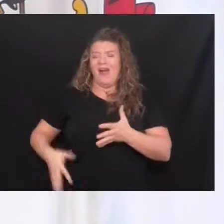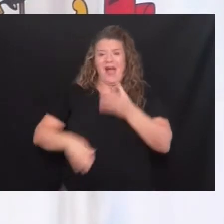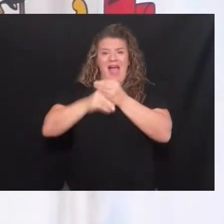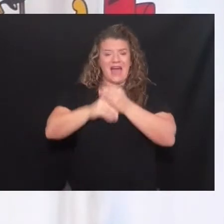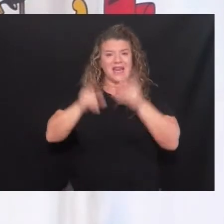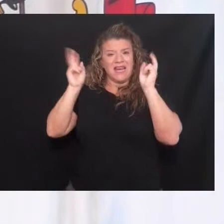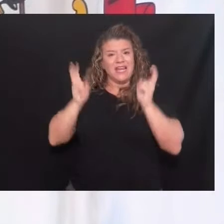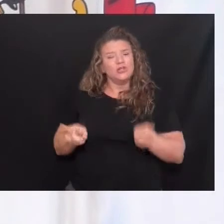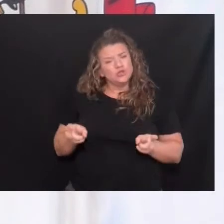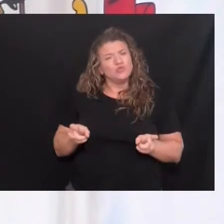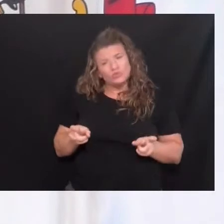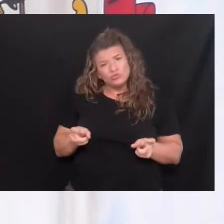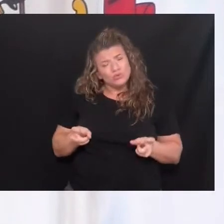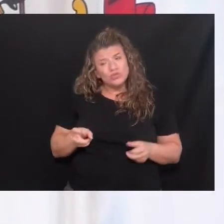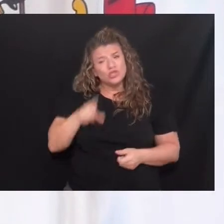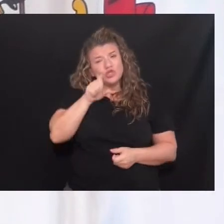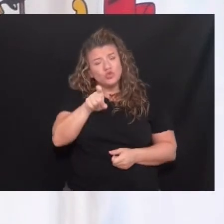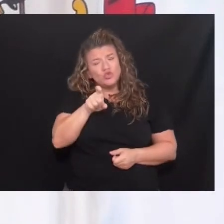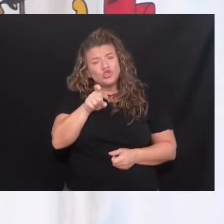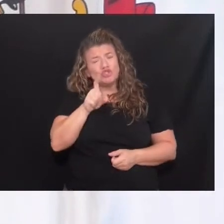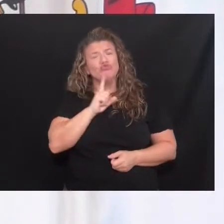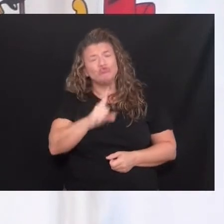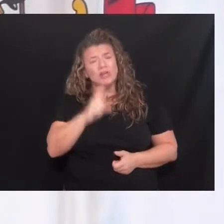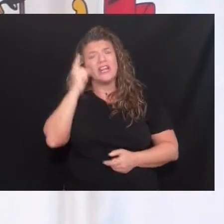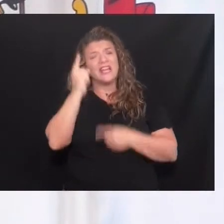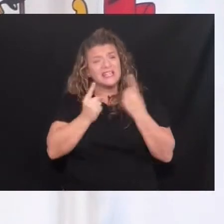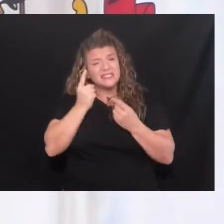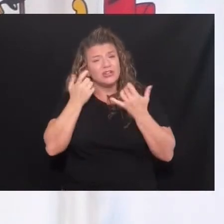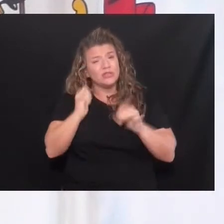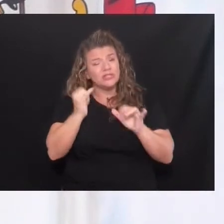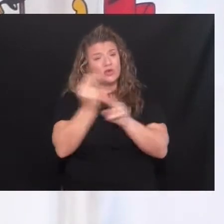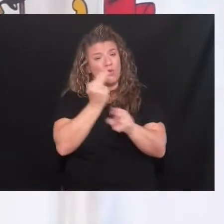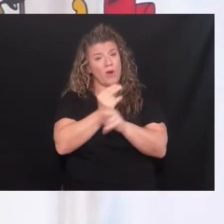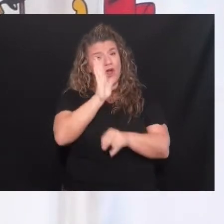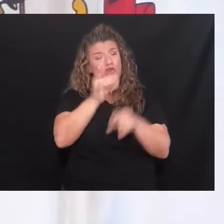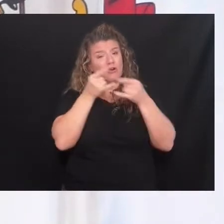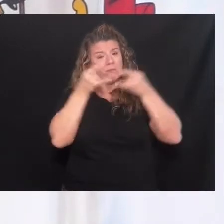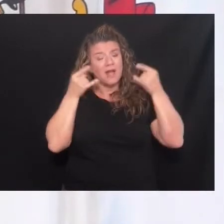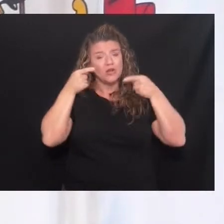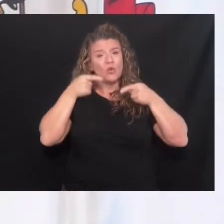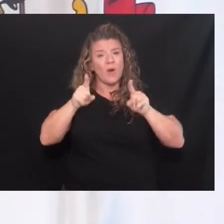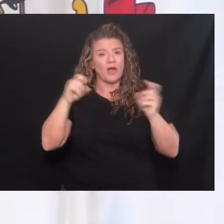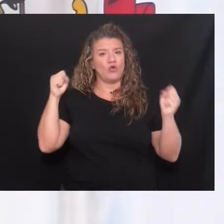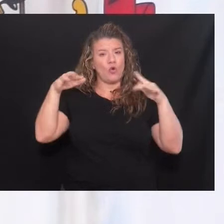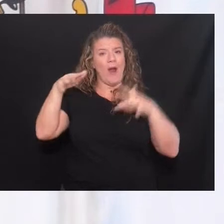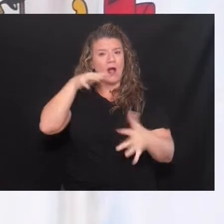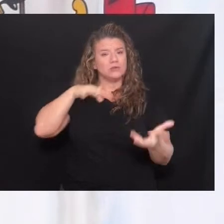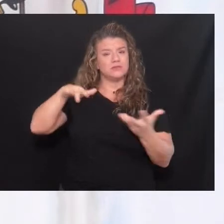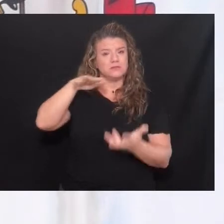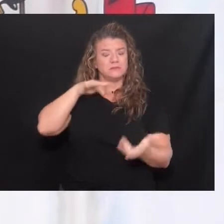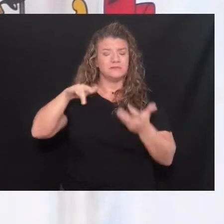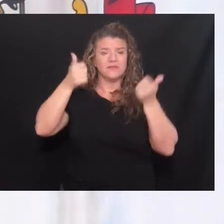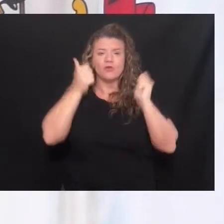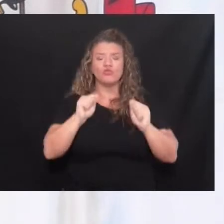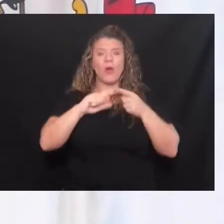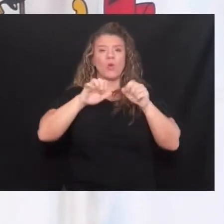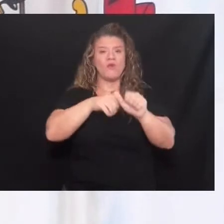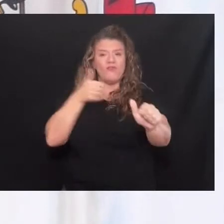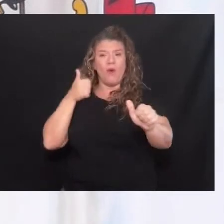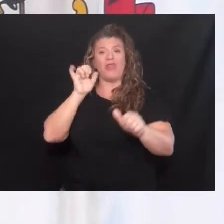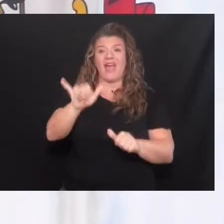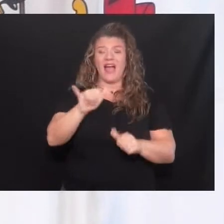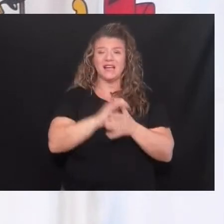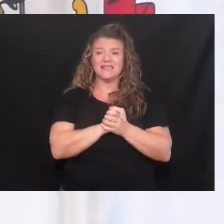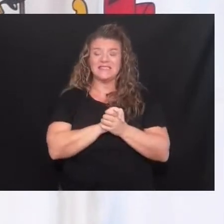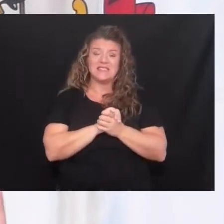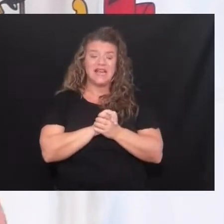everything, absolutely you ought to really consider wearing face coverings in crowds and everything. And to try to avoid this, I started